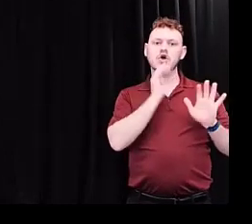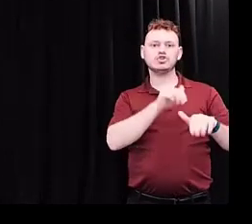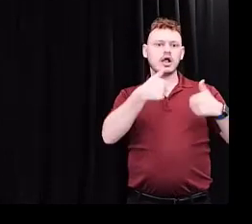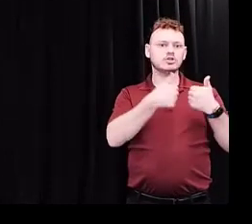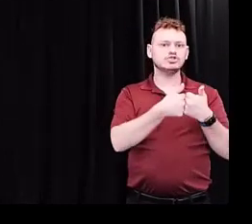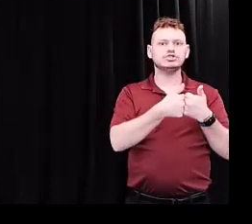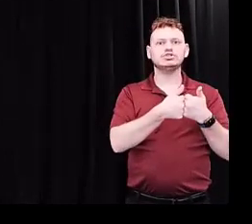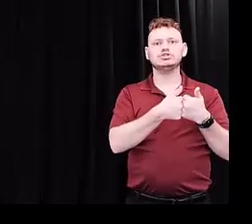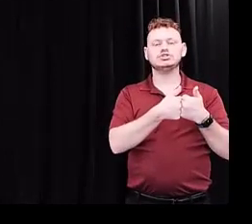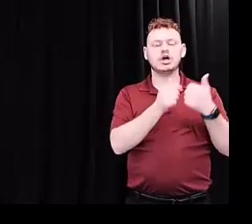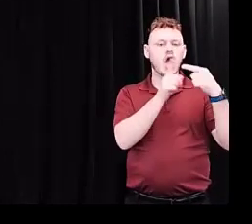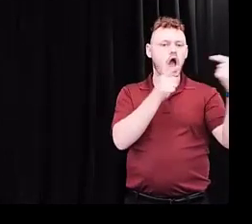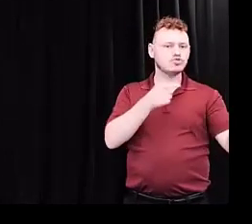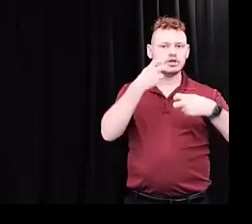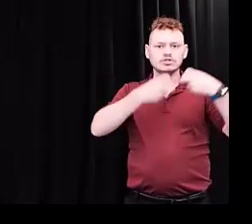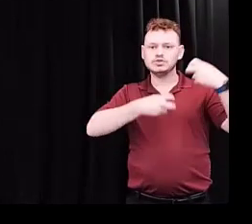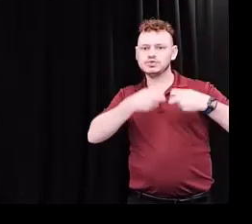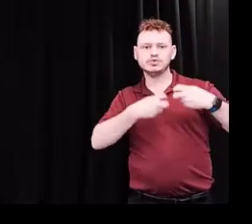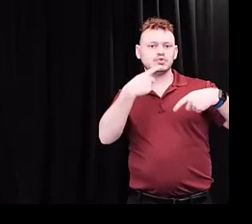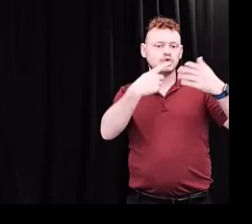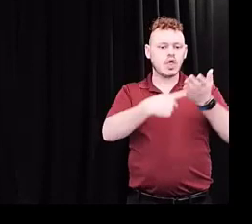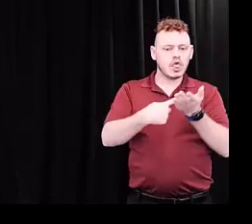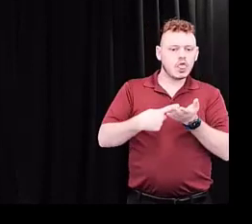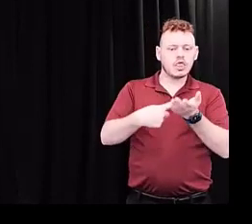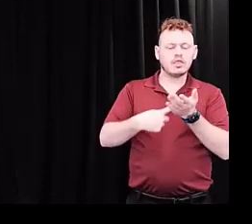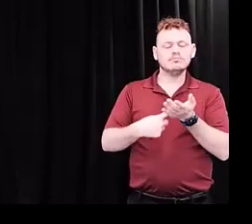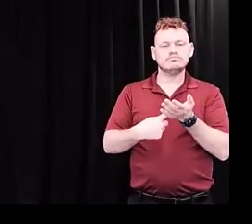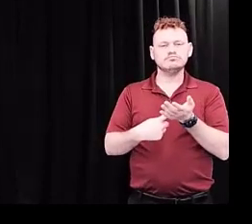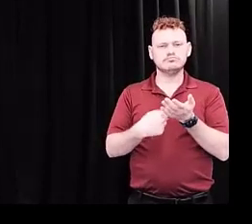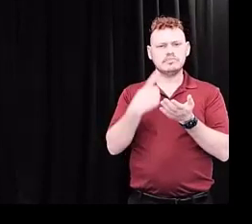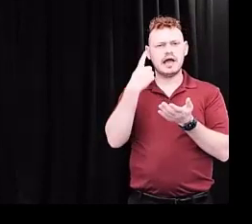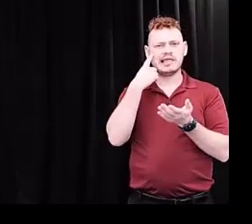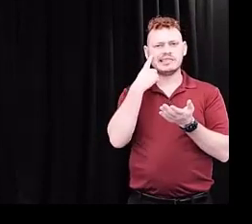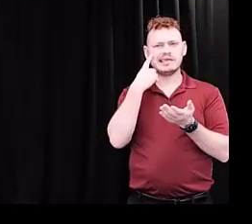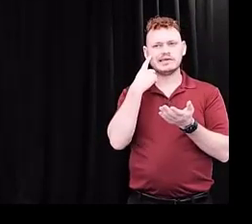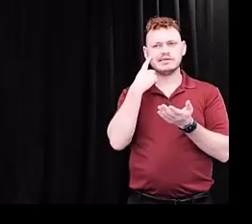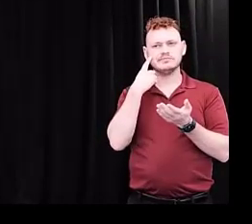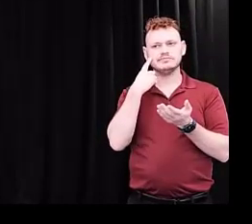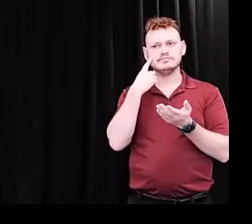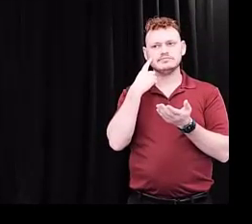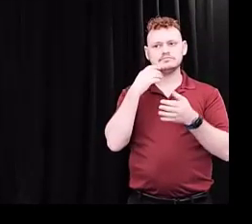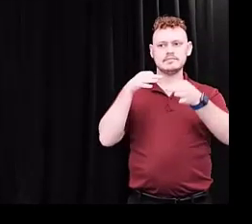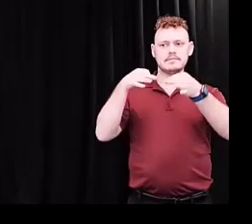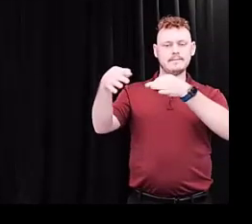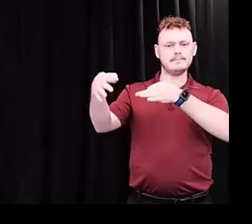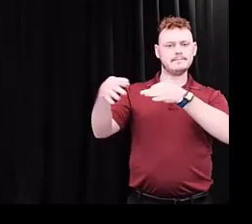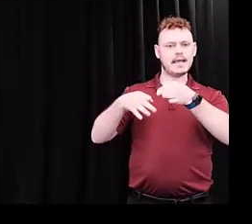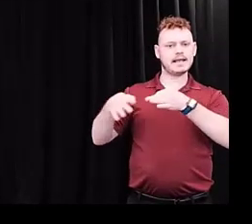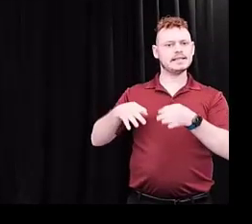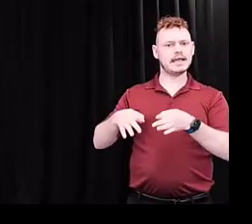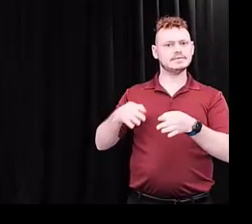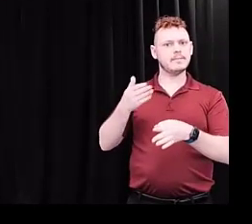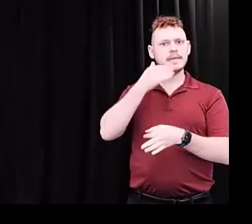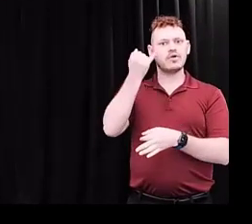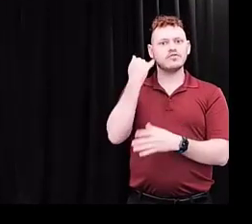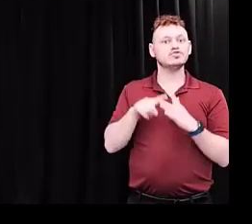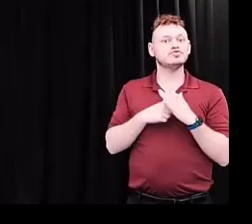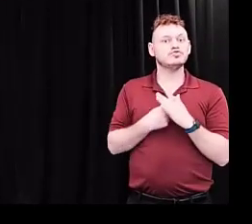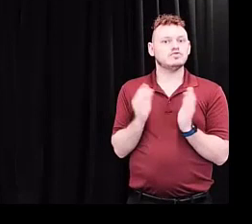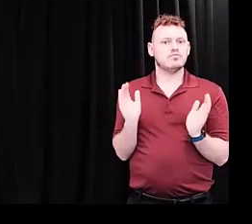challenges and contrast issues. I think making the case would be better if you start